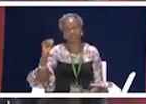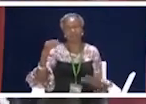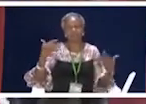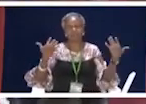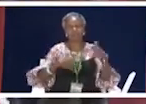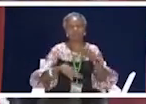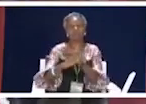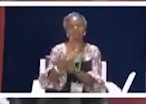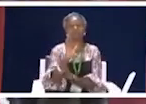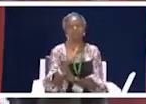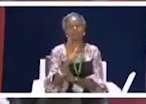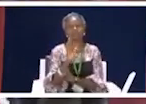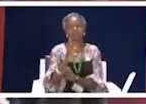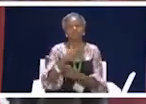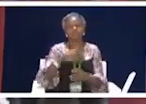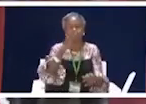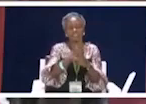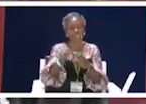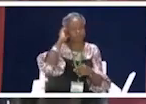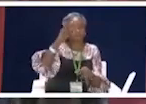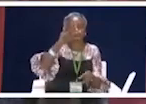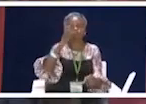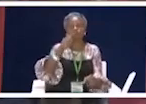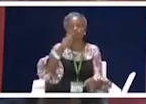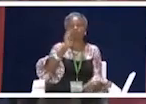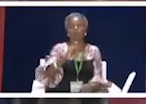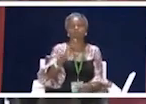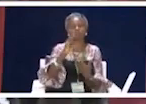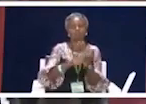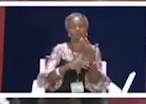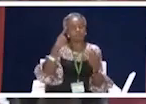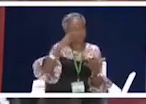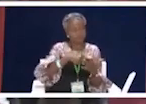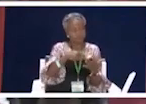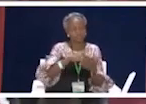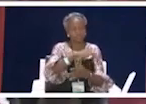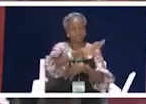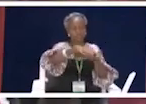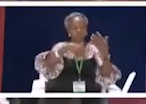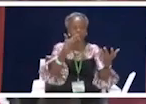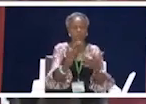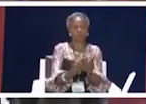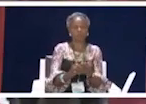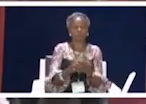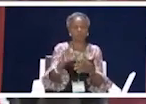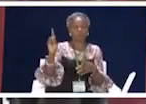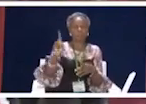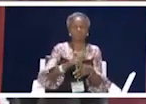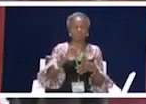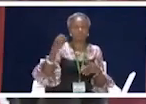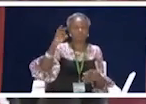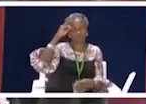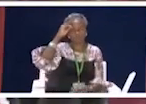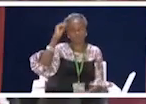Fear God and keep his commandments, for this is the whole duty of